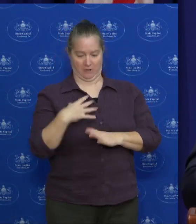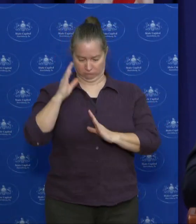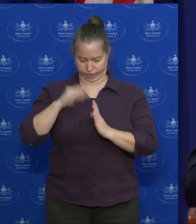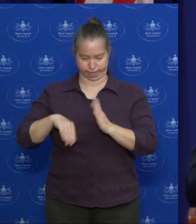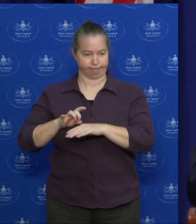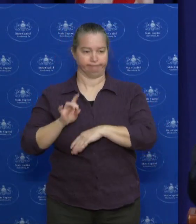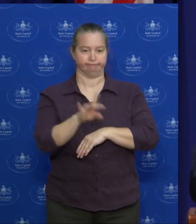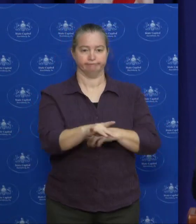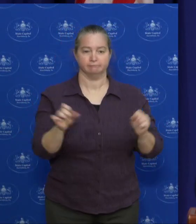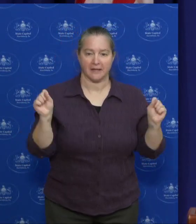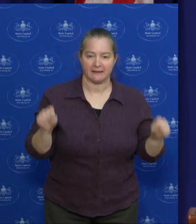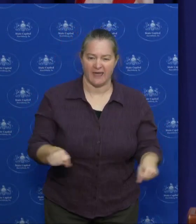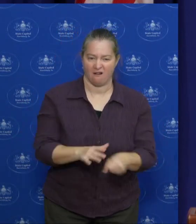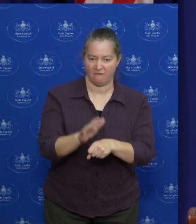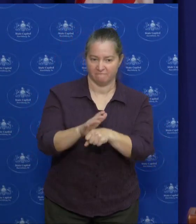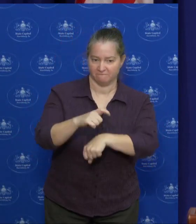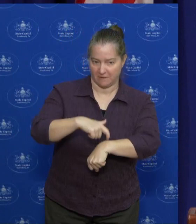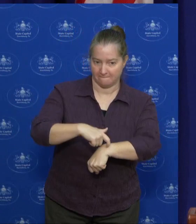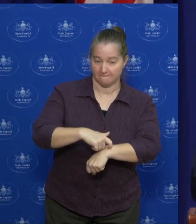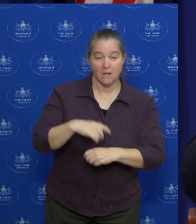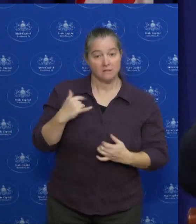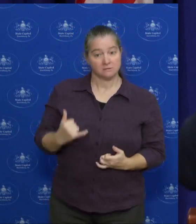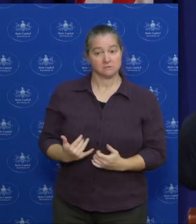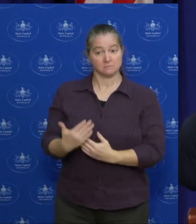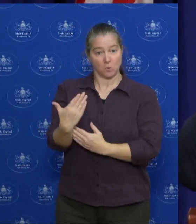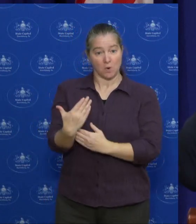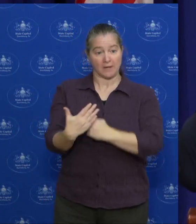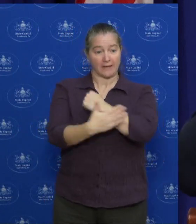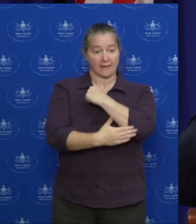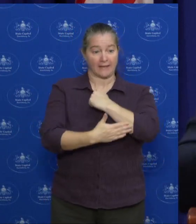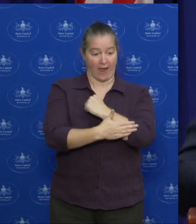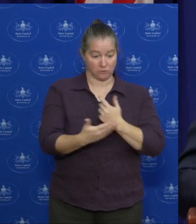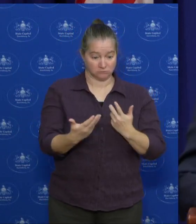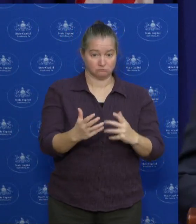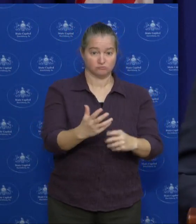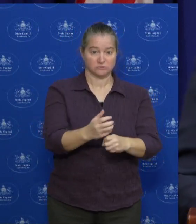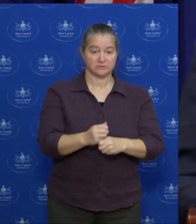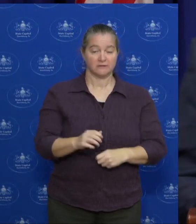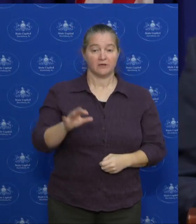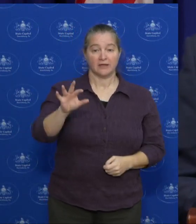ballot. As of this morning, counties have received